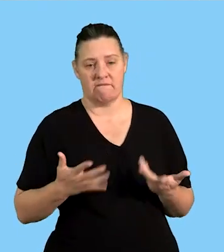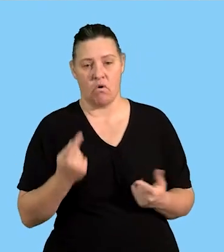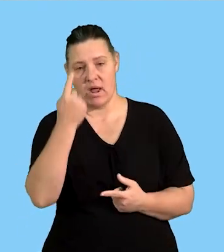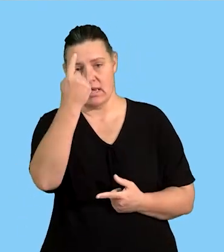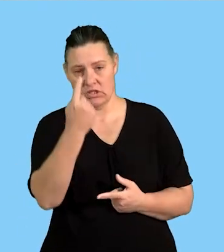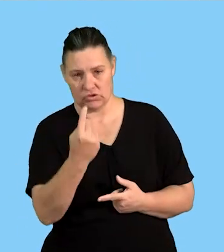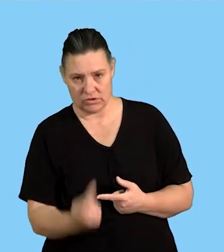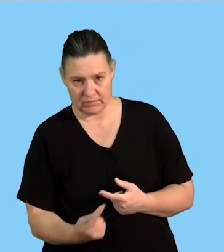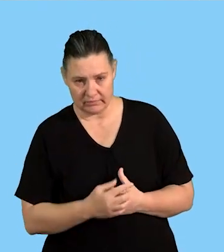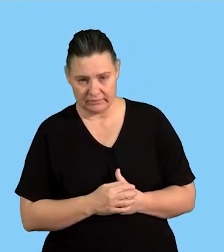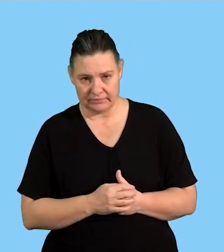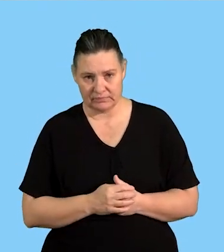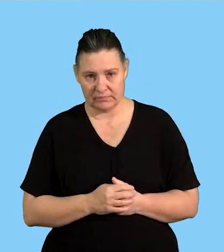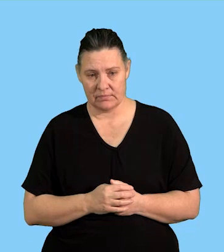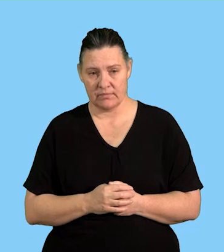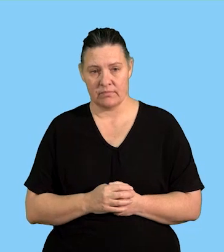each statement below.